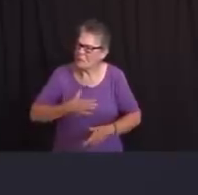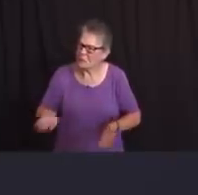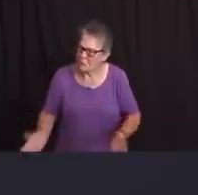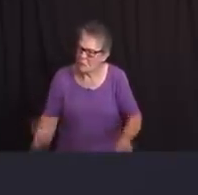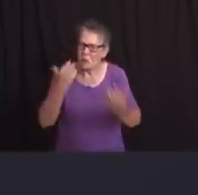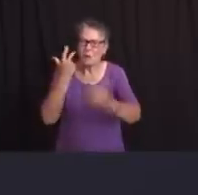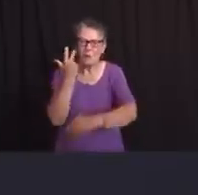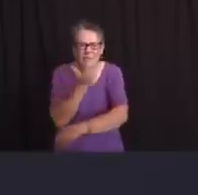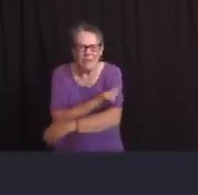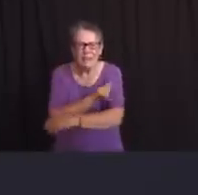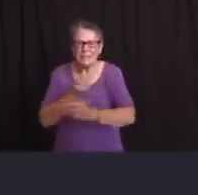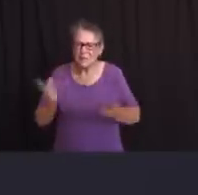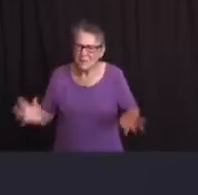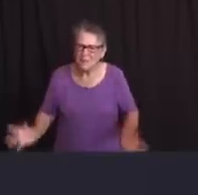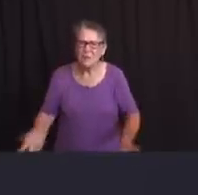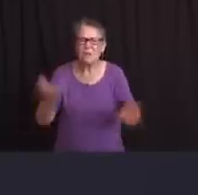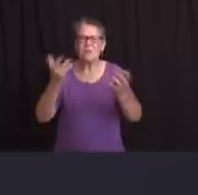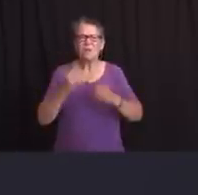Visit